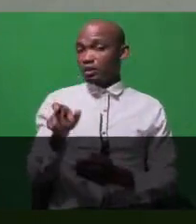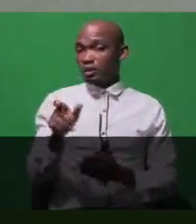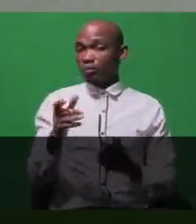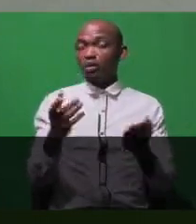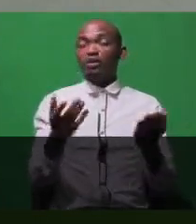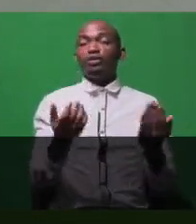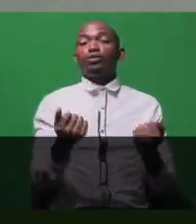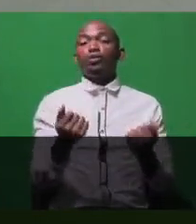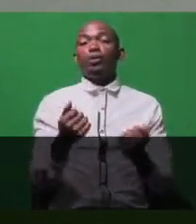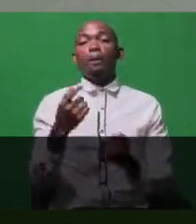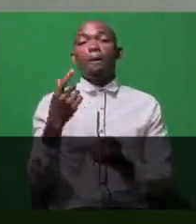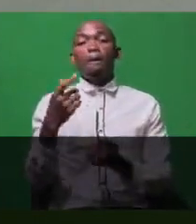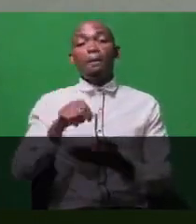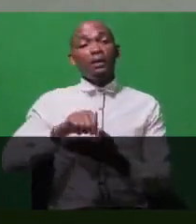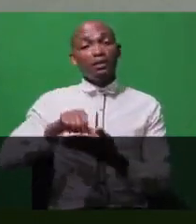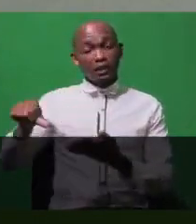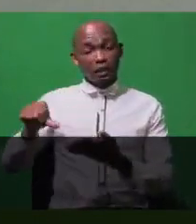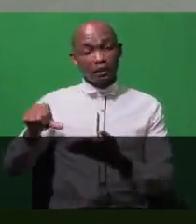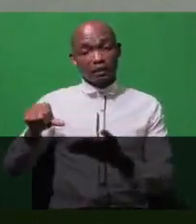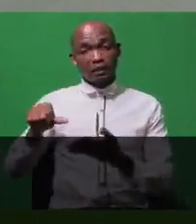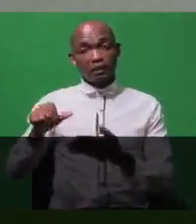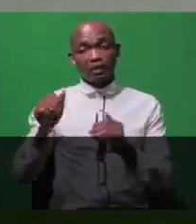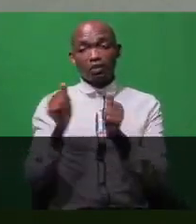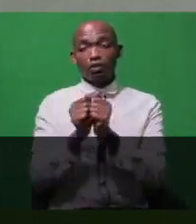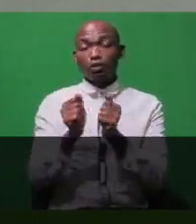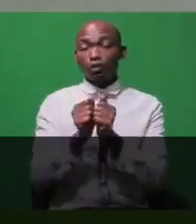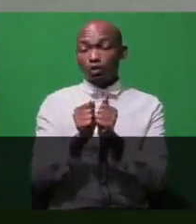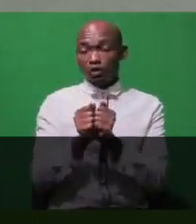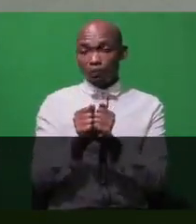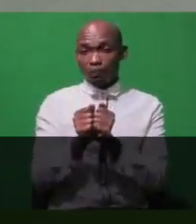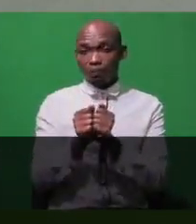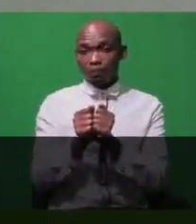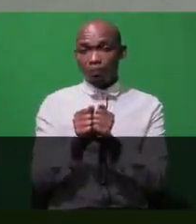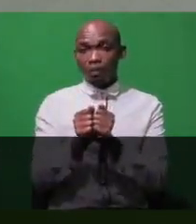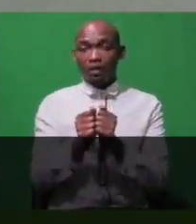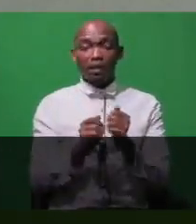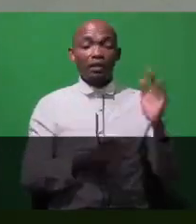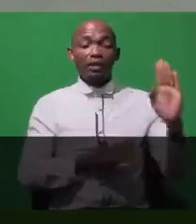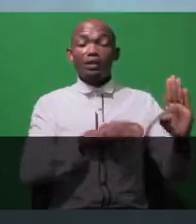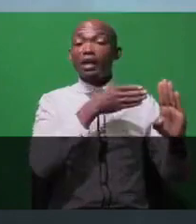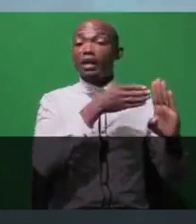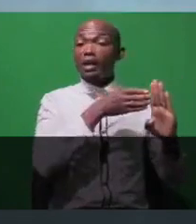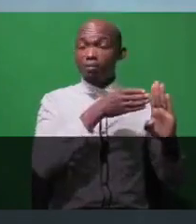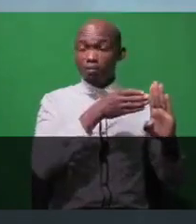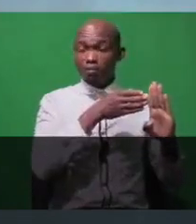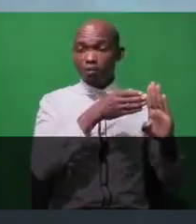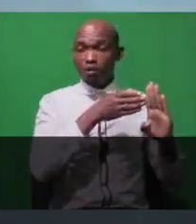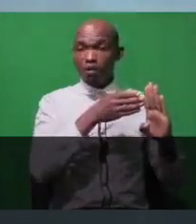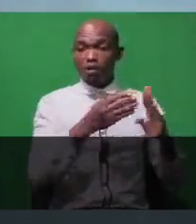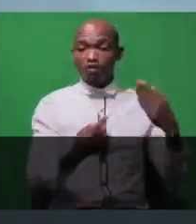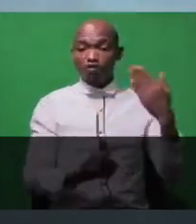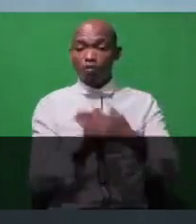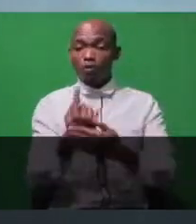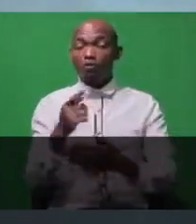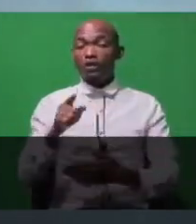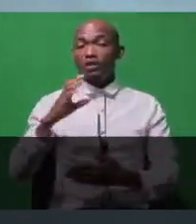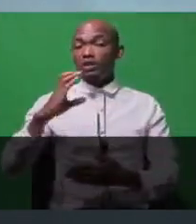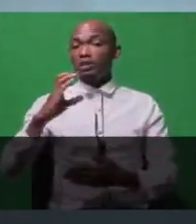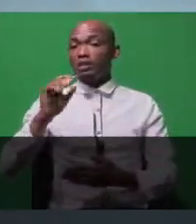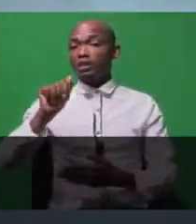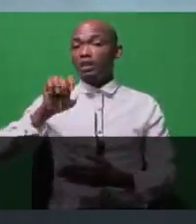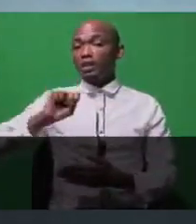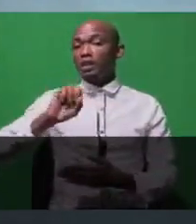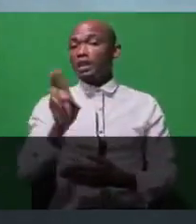large quantity of the goods. And the aim of providing the cash